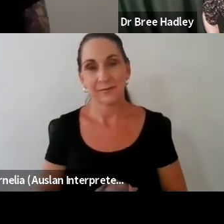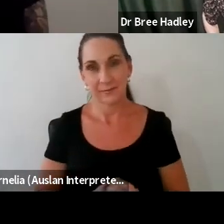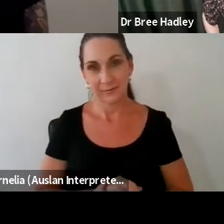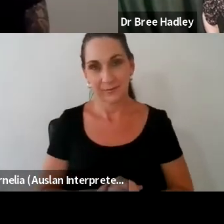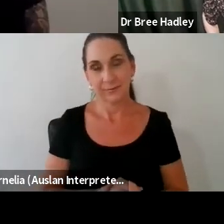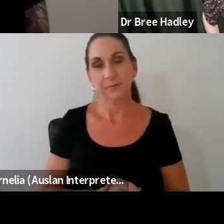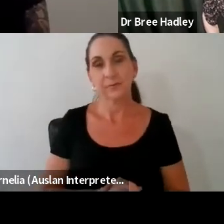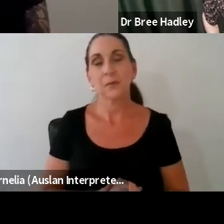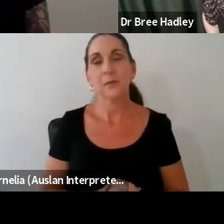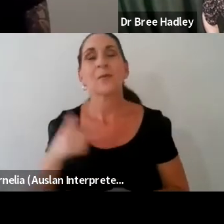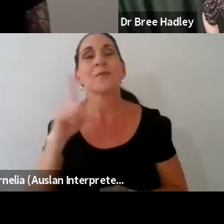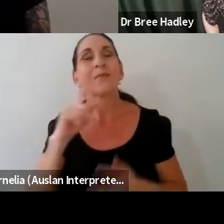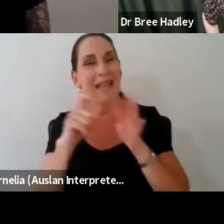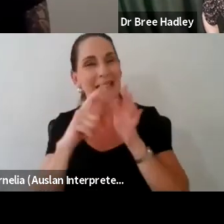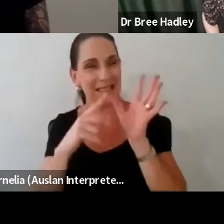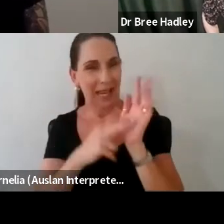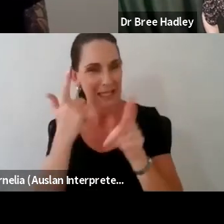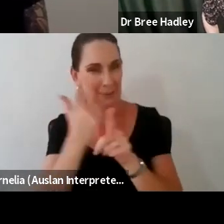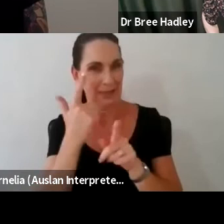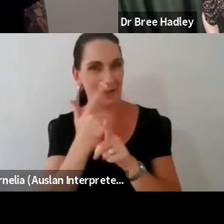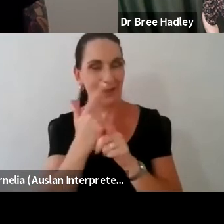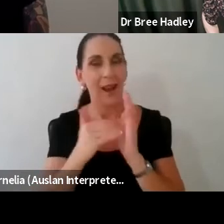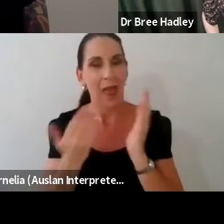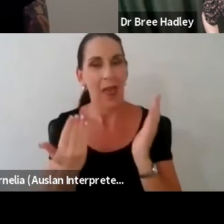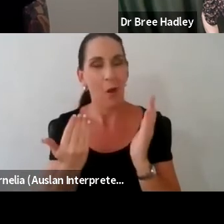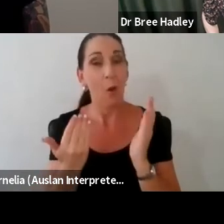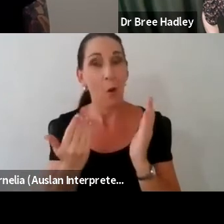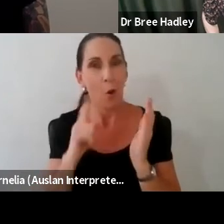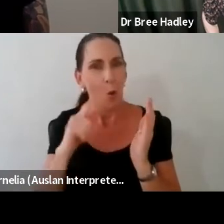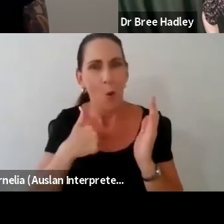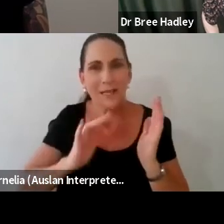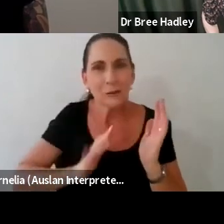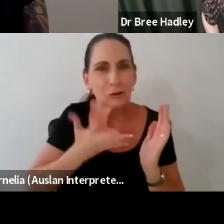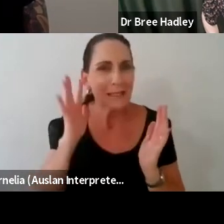Dan speaking. Yeah, it's getting juicy already. I love it.